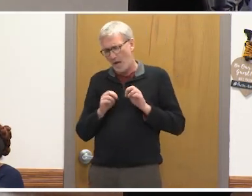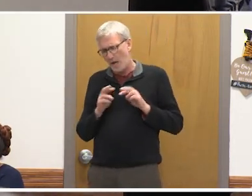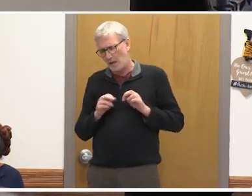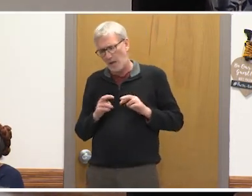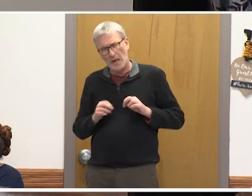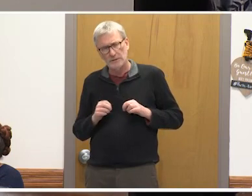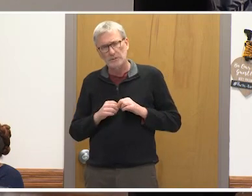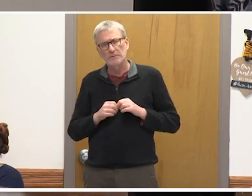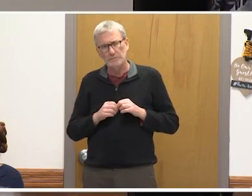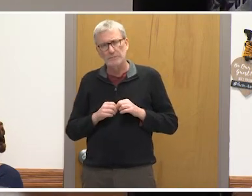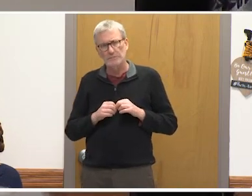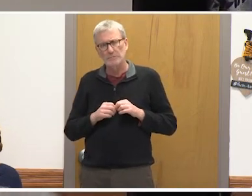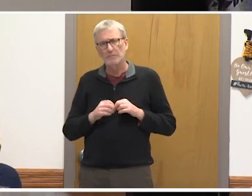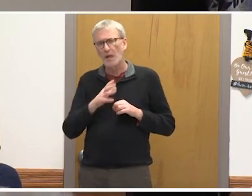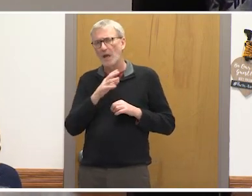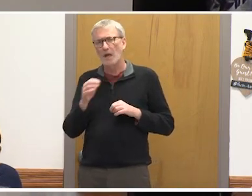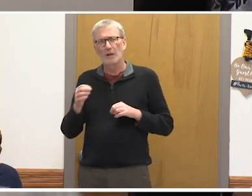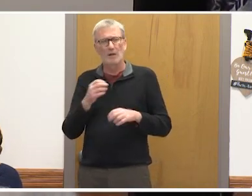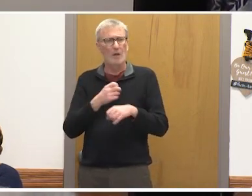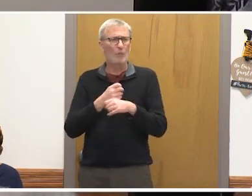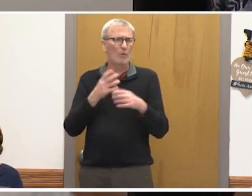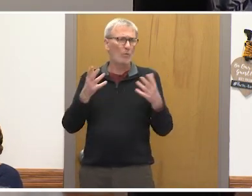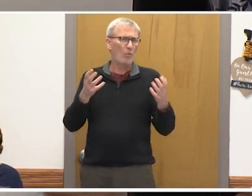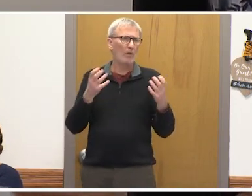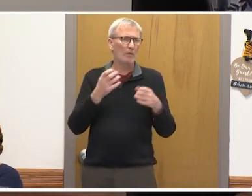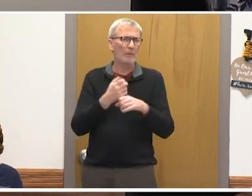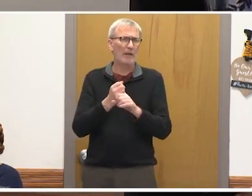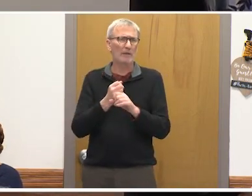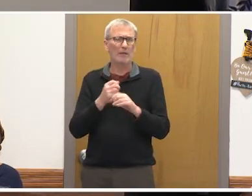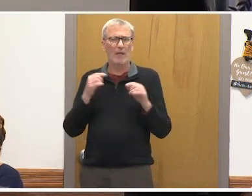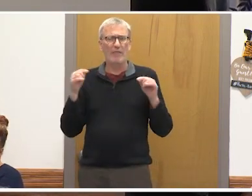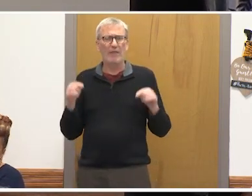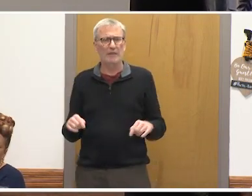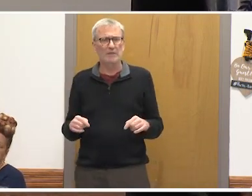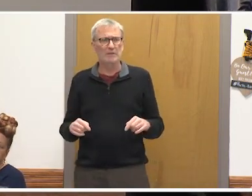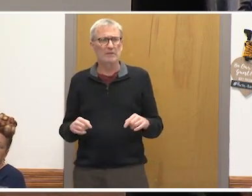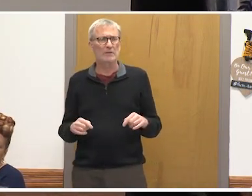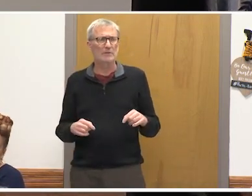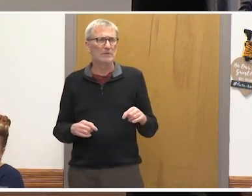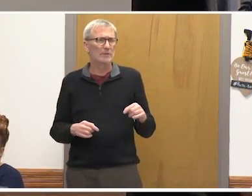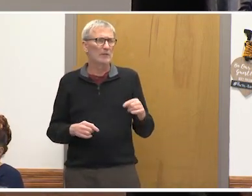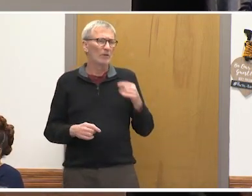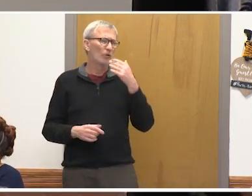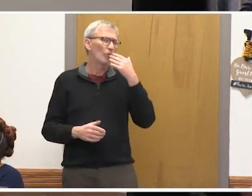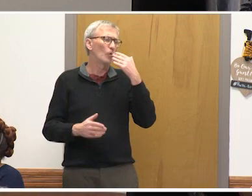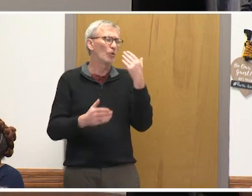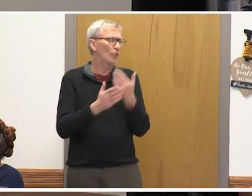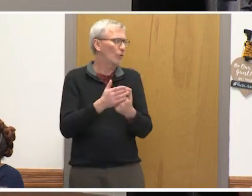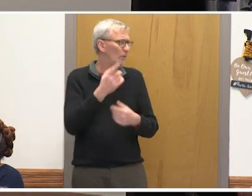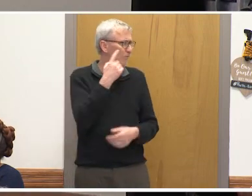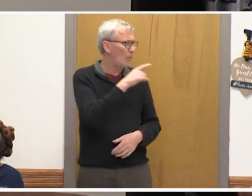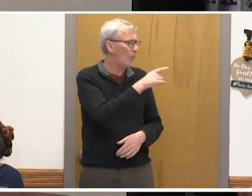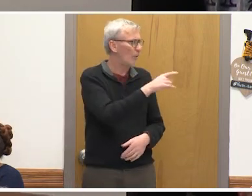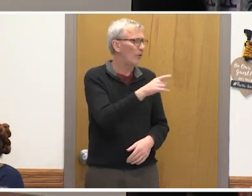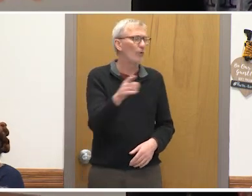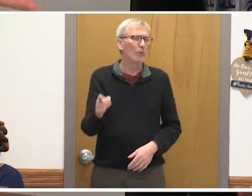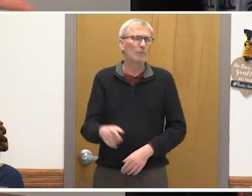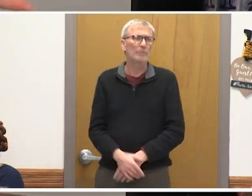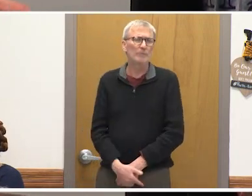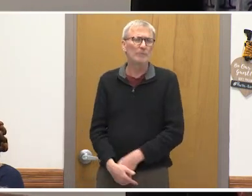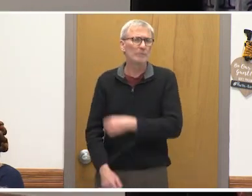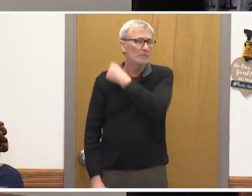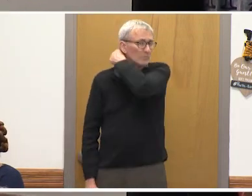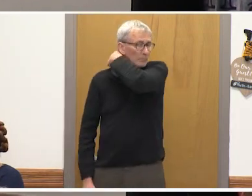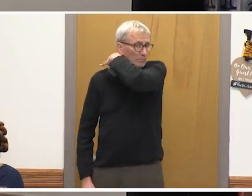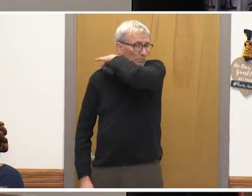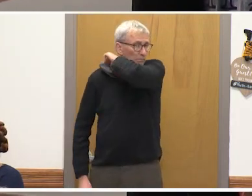mean, we want to make this, the goal of our projects is to improve the city, and specifically in the communities, we want to make it the